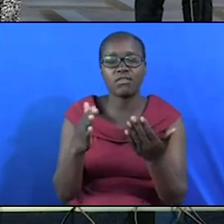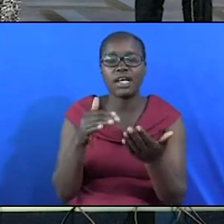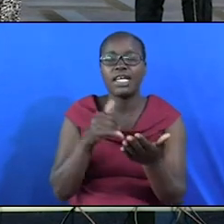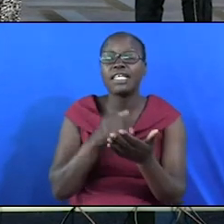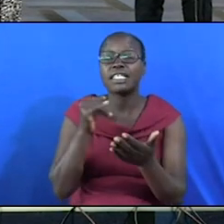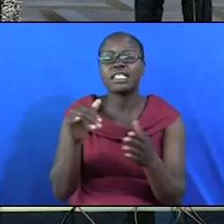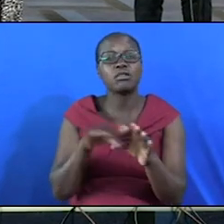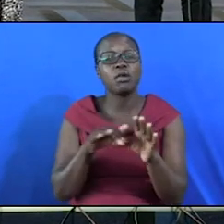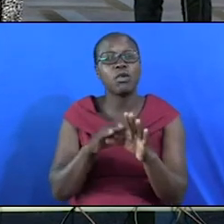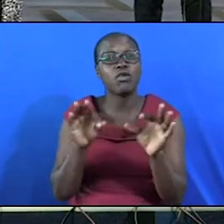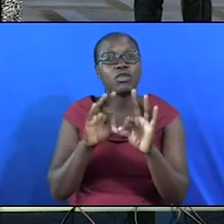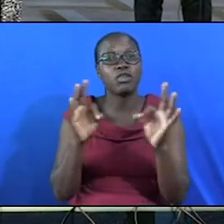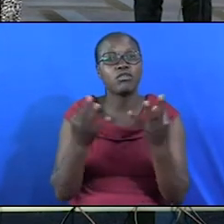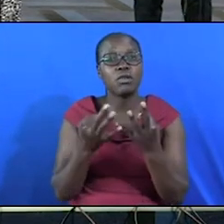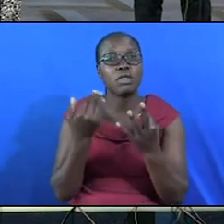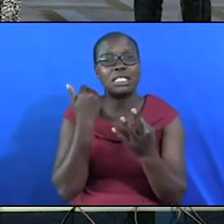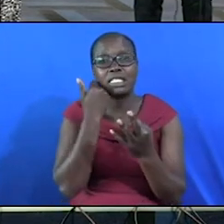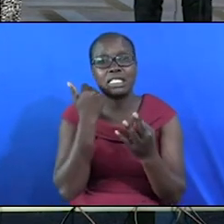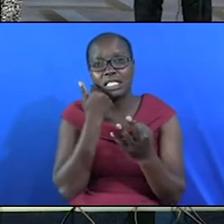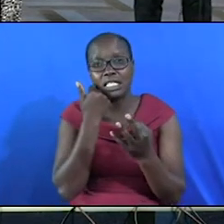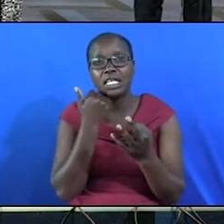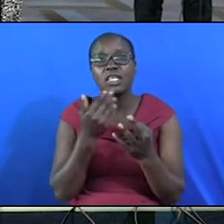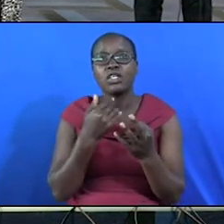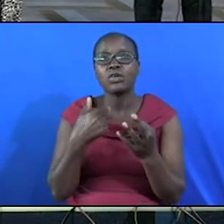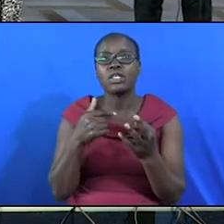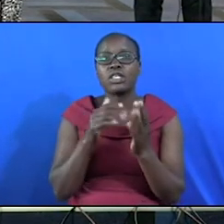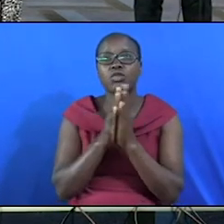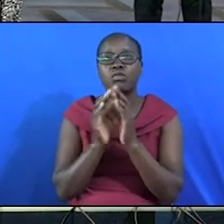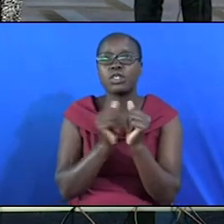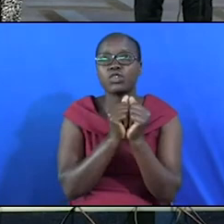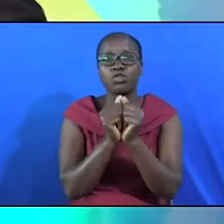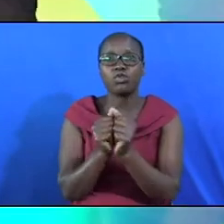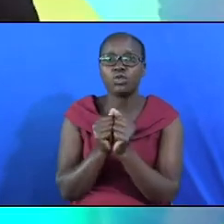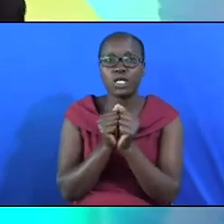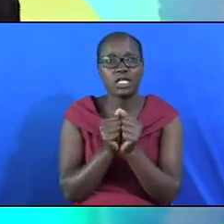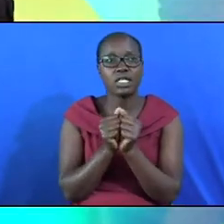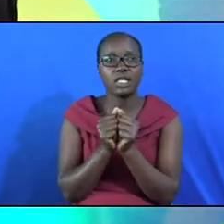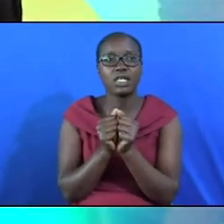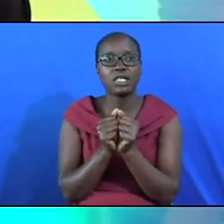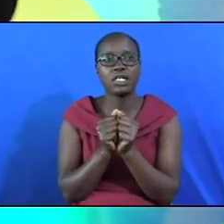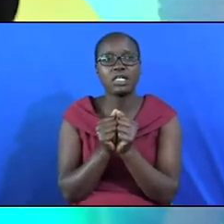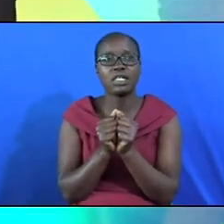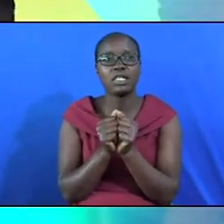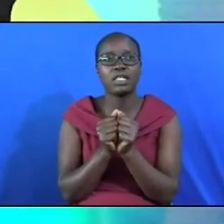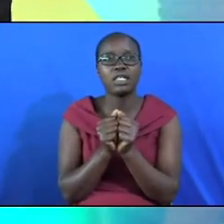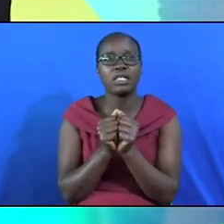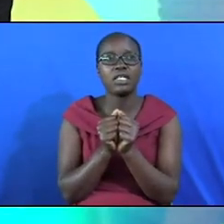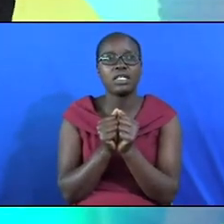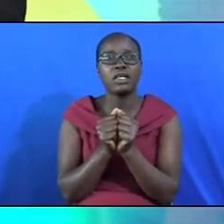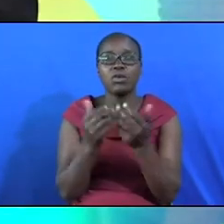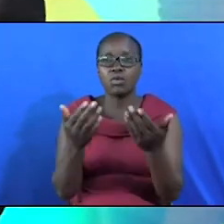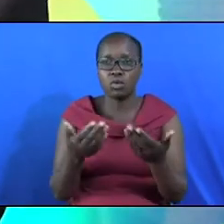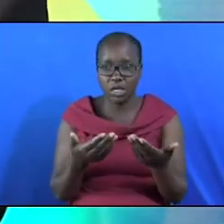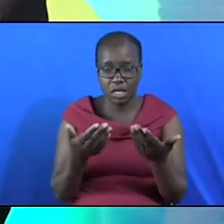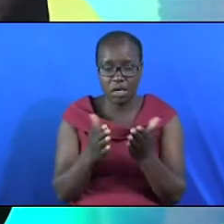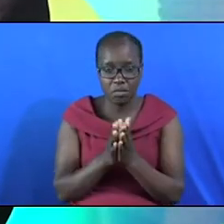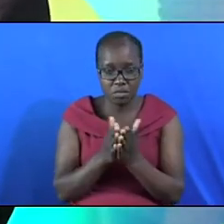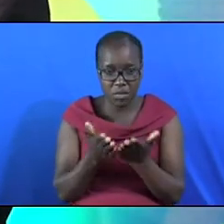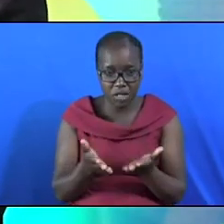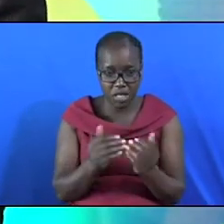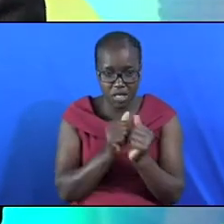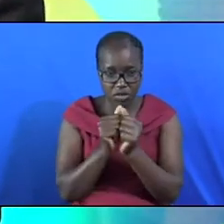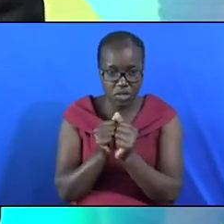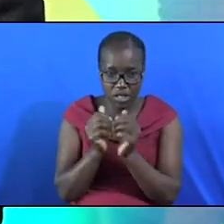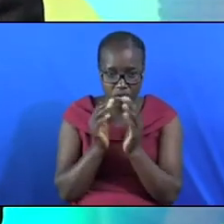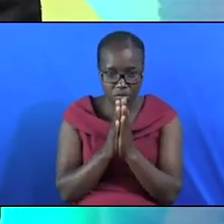a member of your family who is sick and you want us to pray together. I will welcome you to join me on the pulpit. We pray